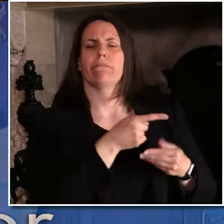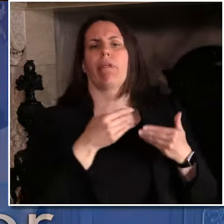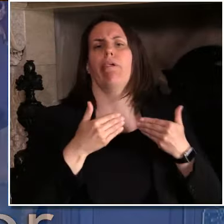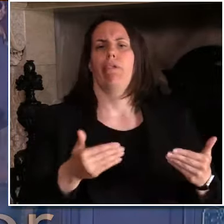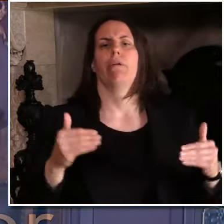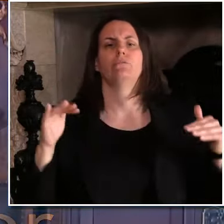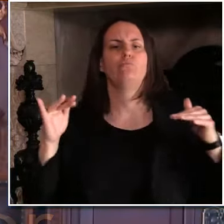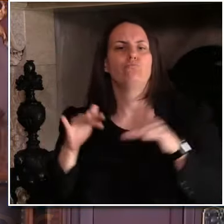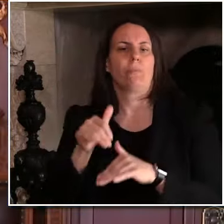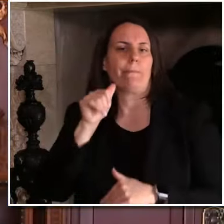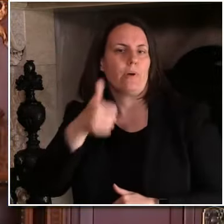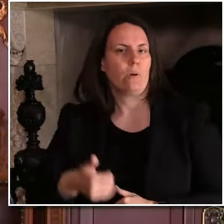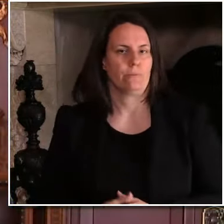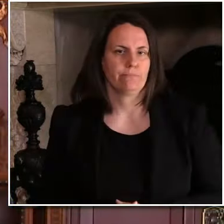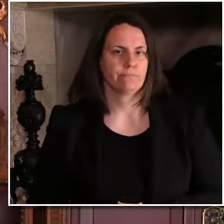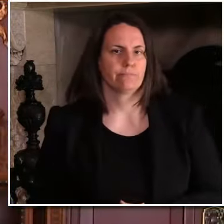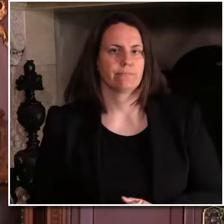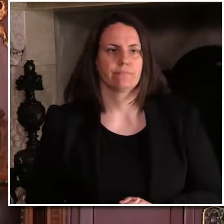Certainly.